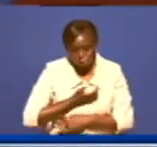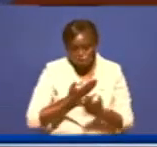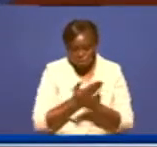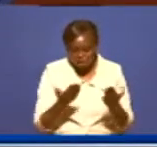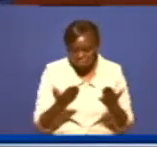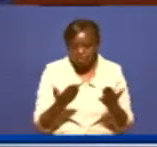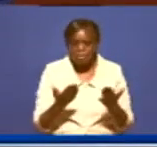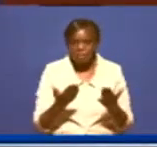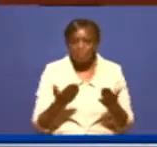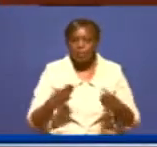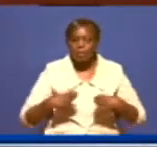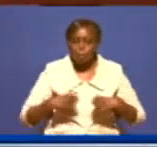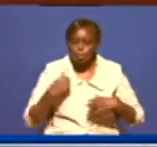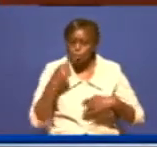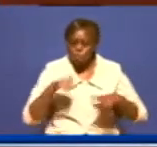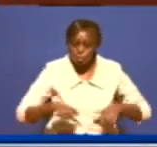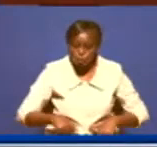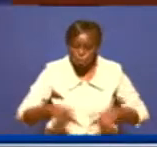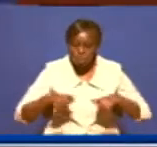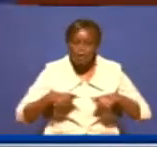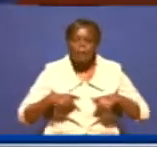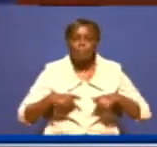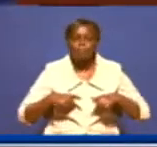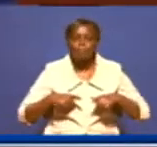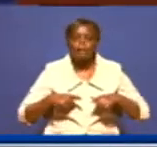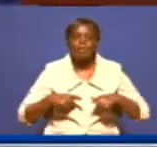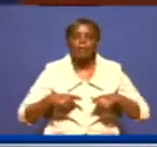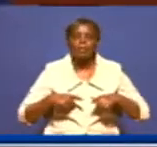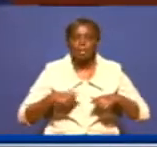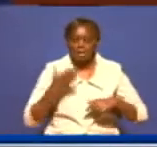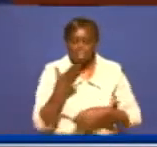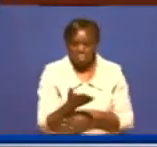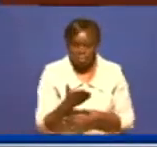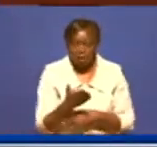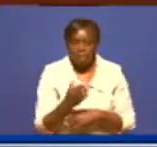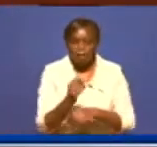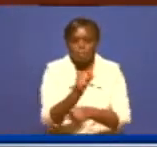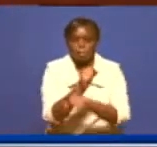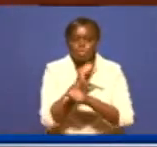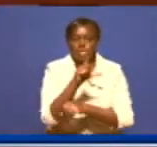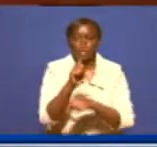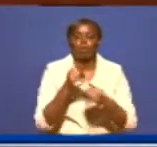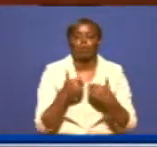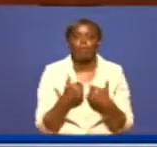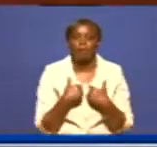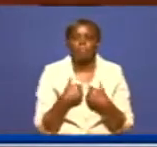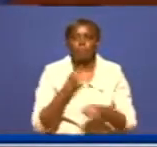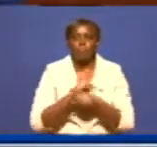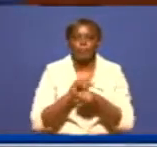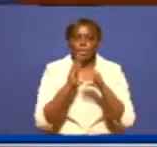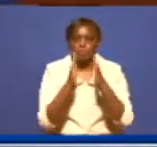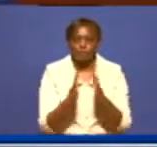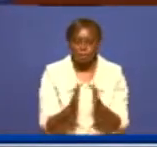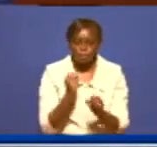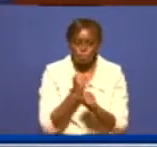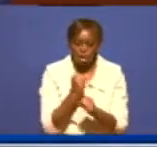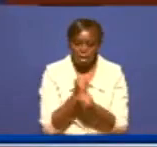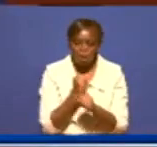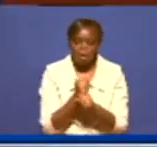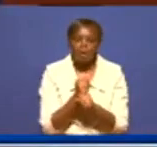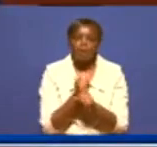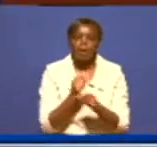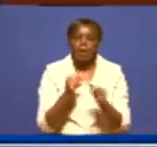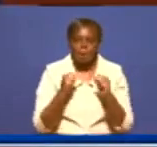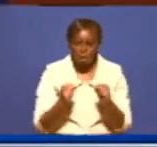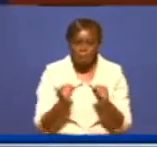on our property, we need the protection of the law. And I hope as the majority leader works very hard, Madam Speaker,